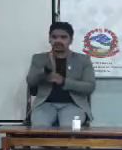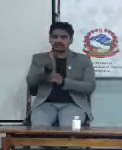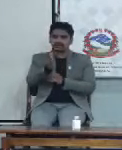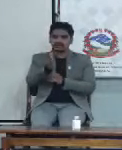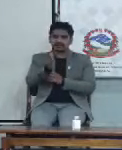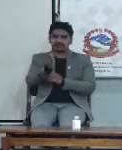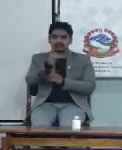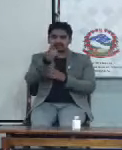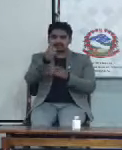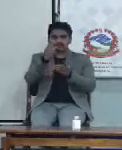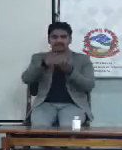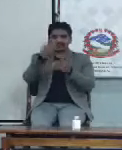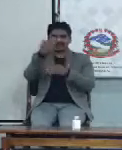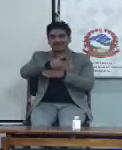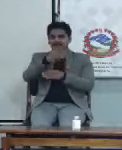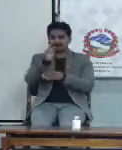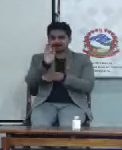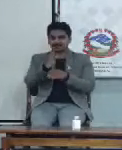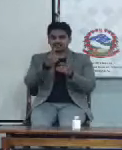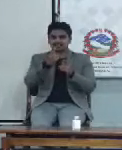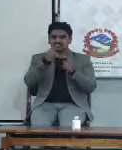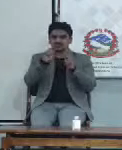apology.